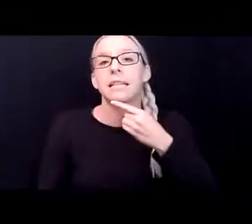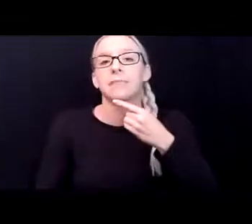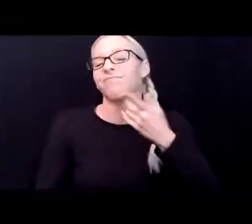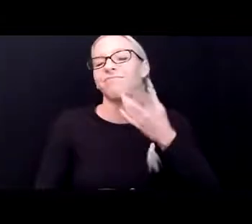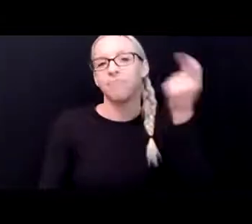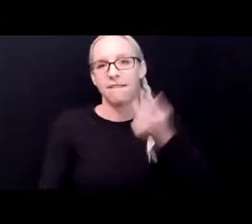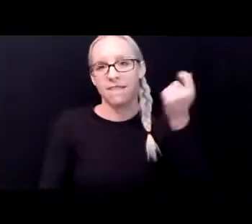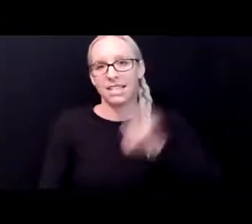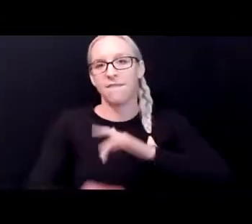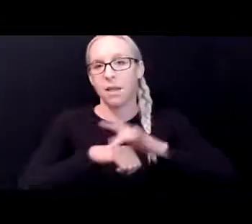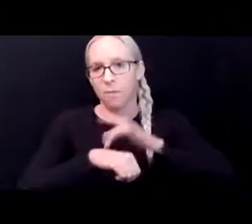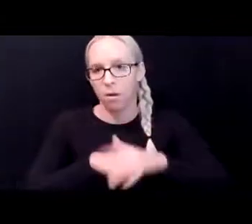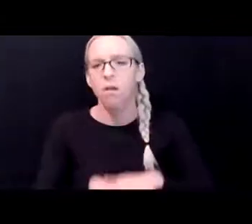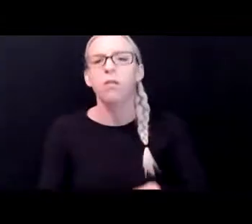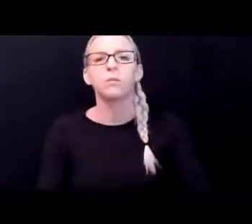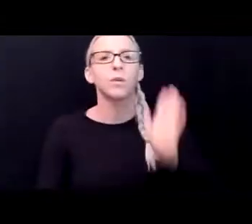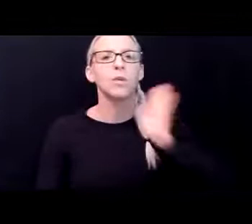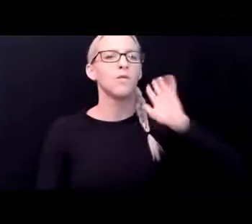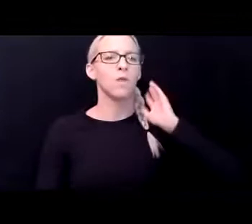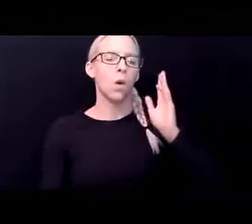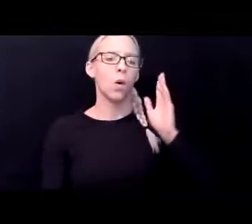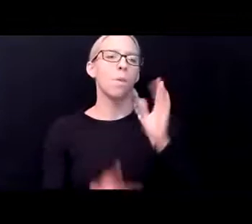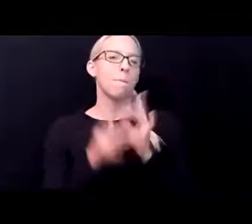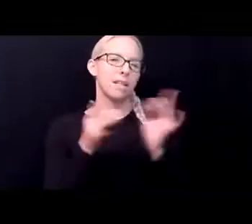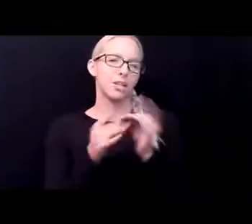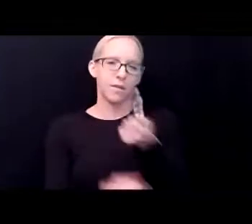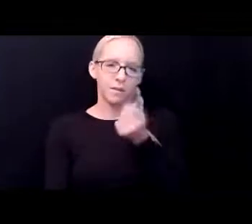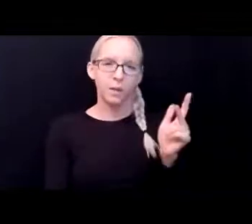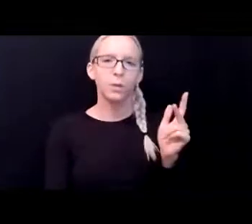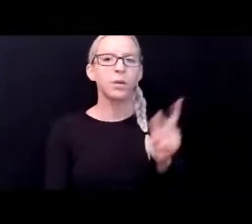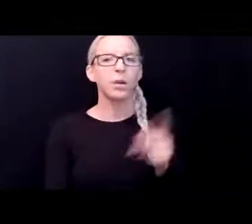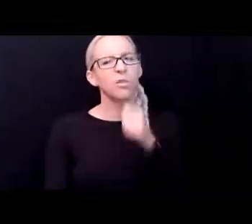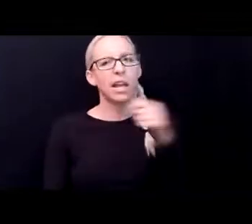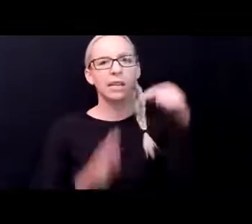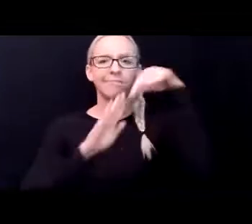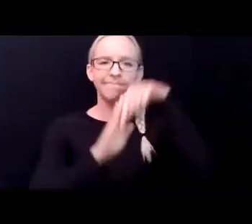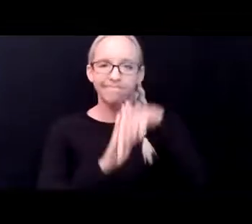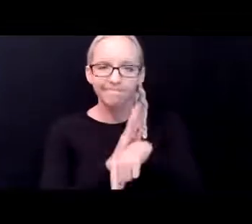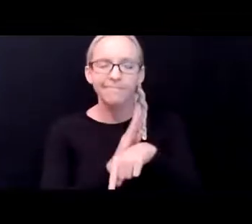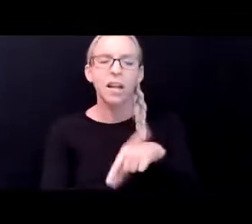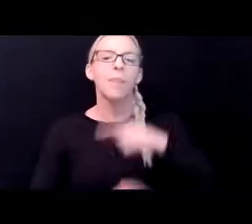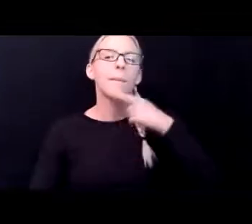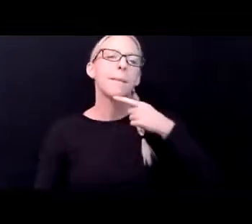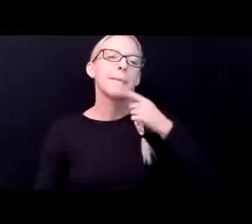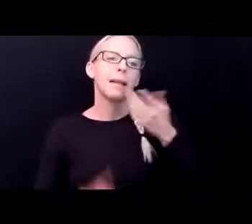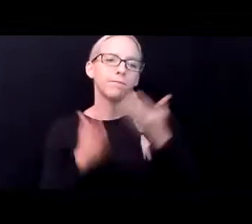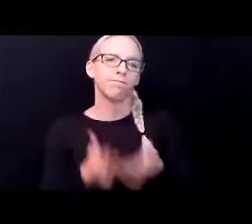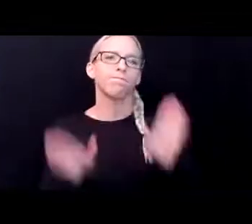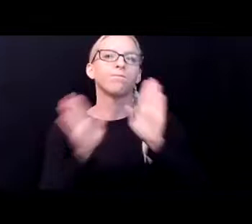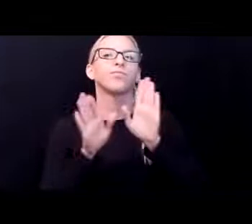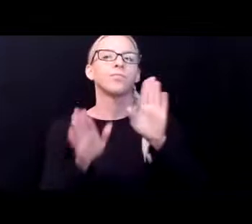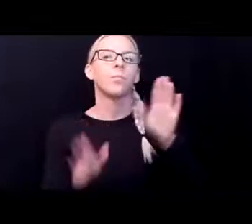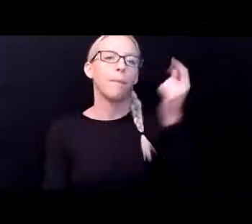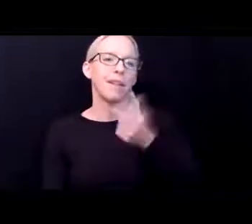those were mentioned earlier, and I'm also not going to go into great depth on these public benefits because you've got an